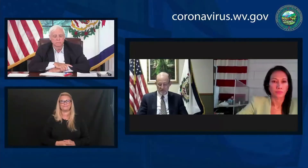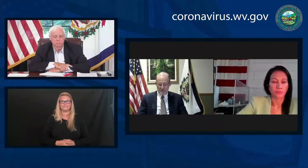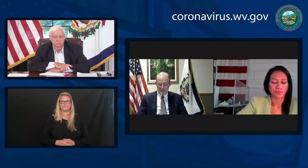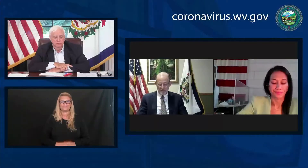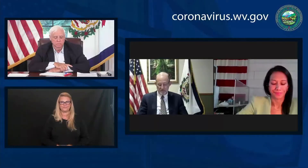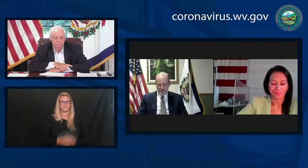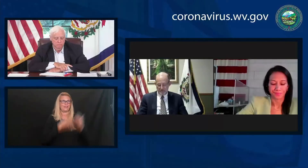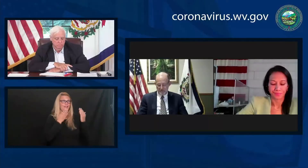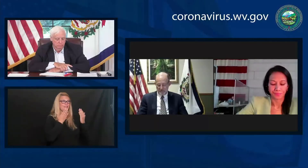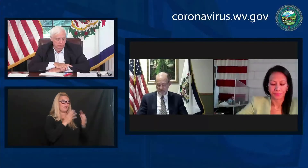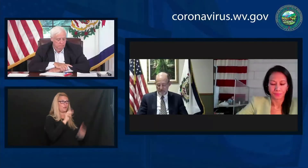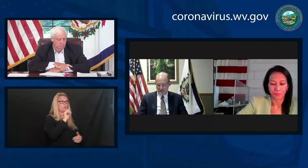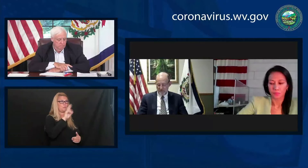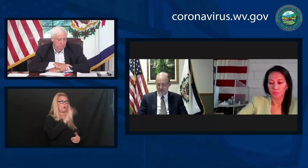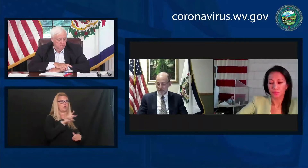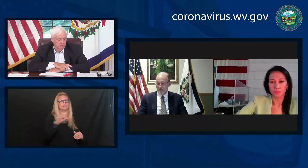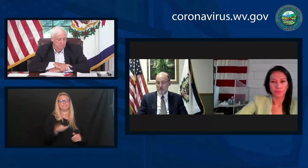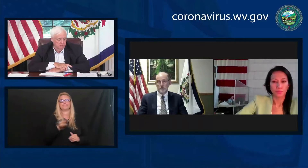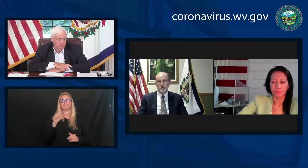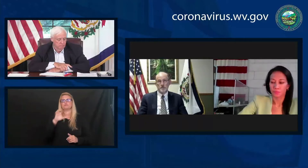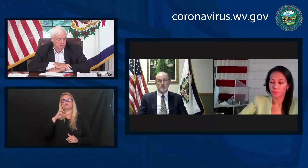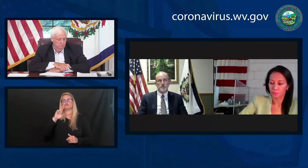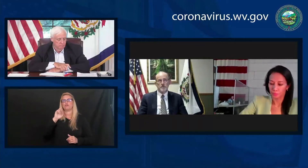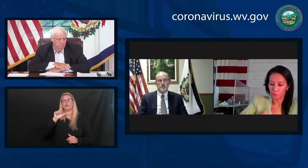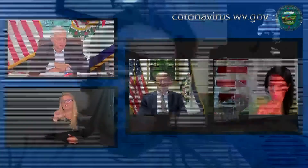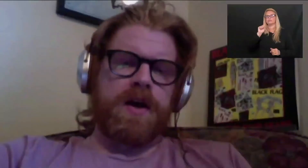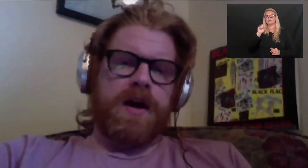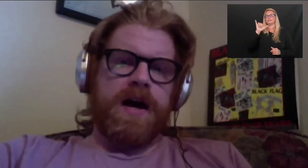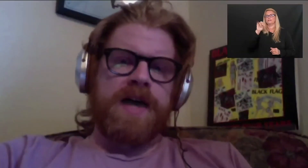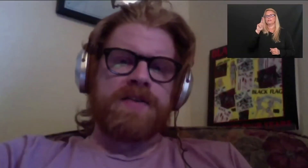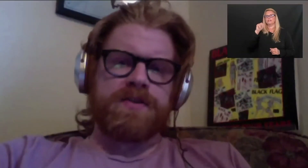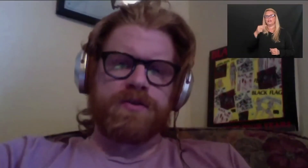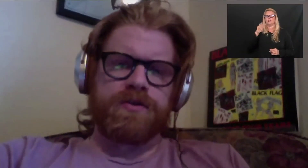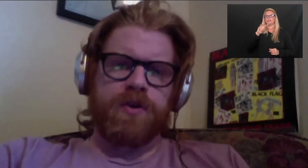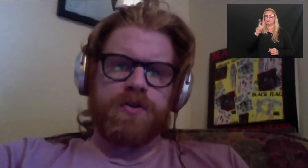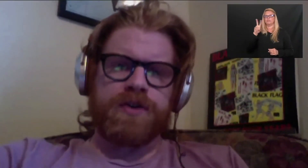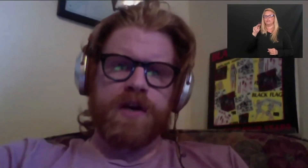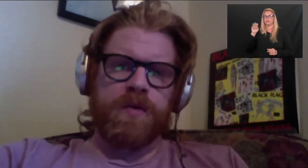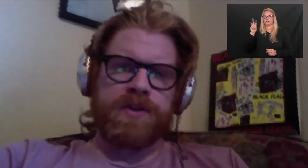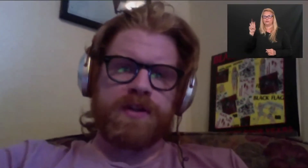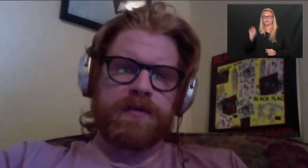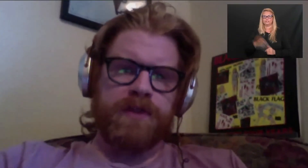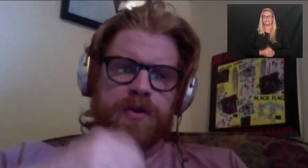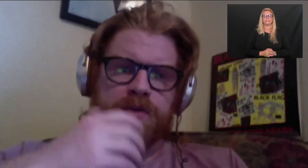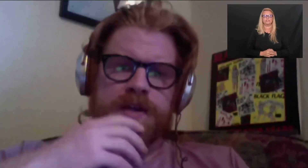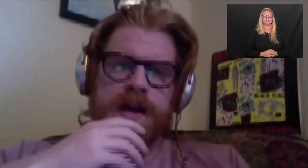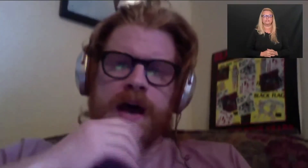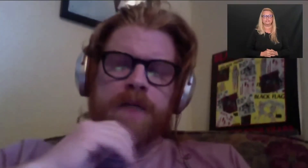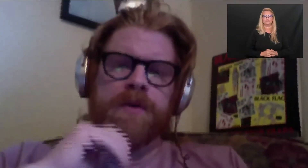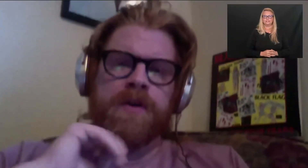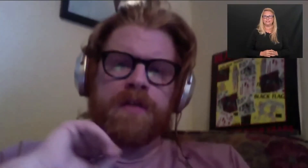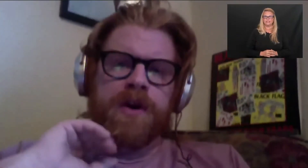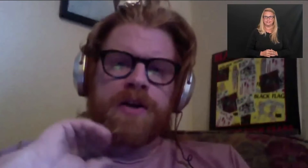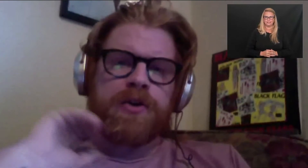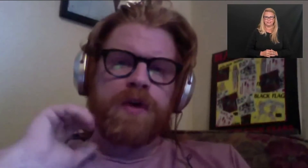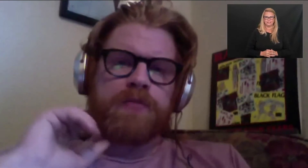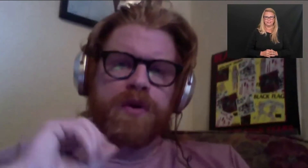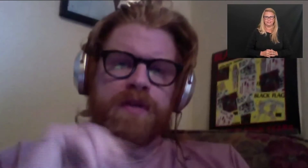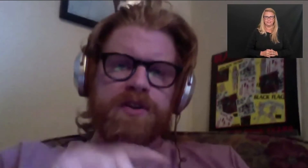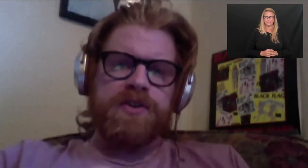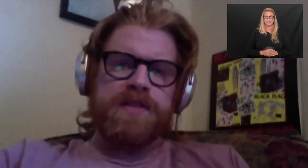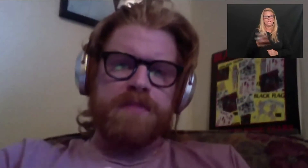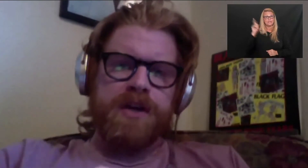All right, thank you, Mark. Next, we'll go to Charles Young with WV News. Hi, this is Charles Young with WV News. Governor, I know you